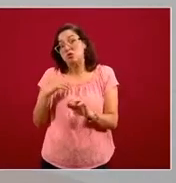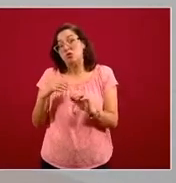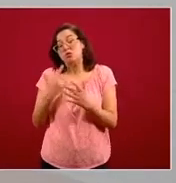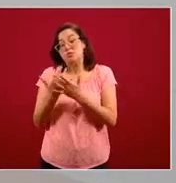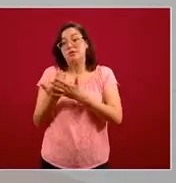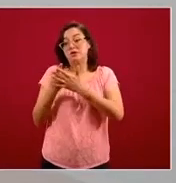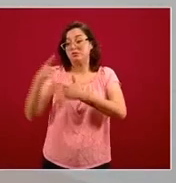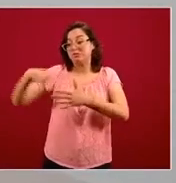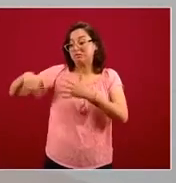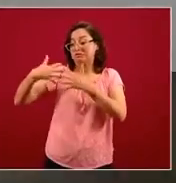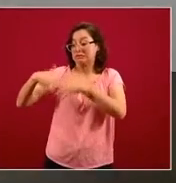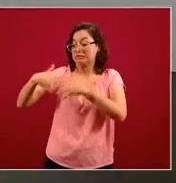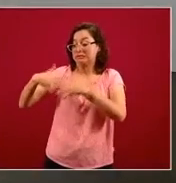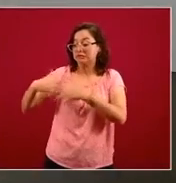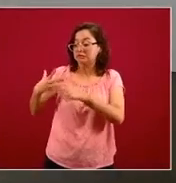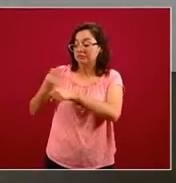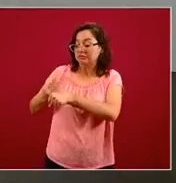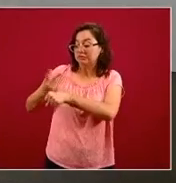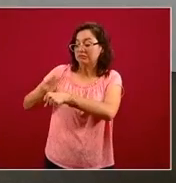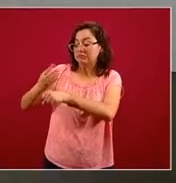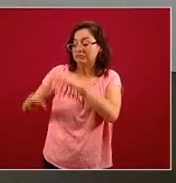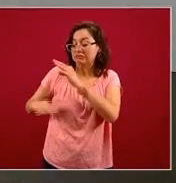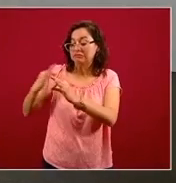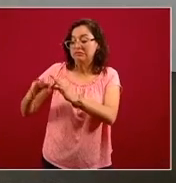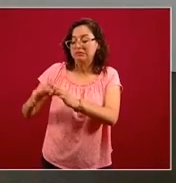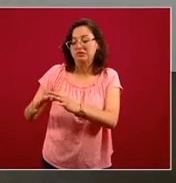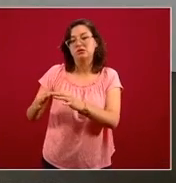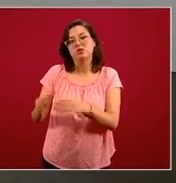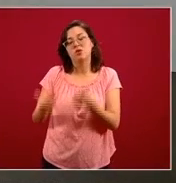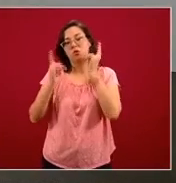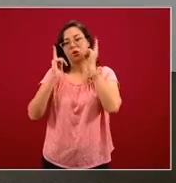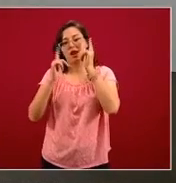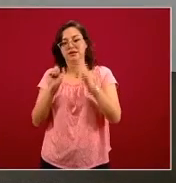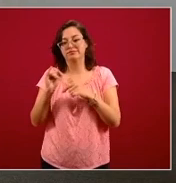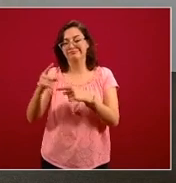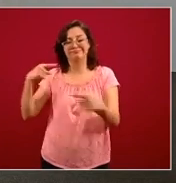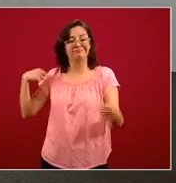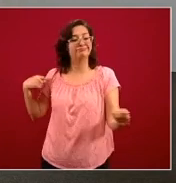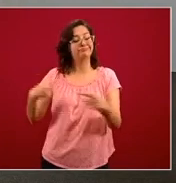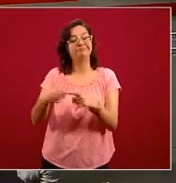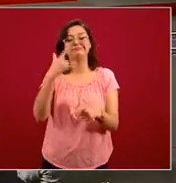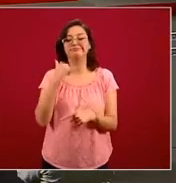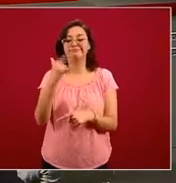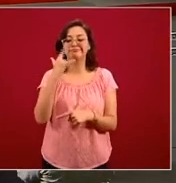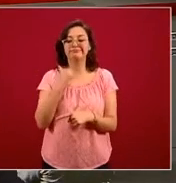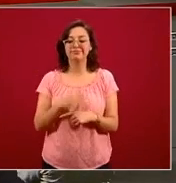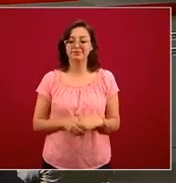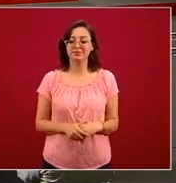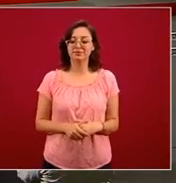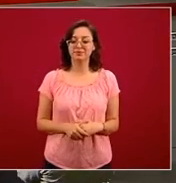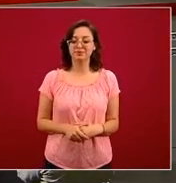process goes well. Up to today, it has been a very rigorous investigation process.